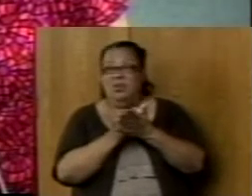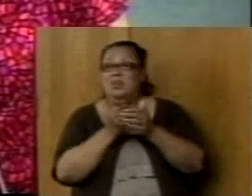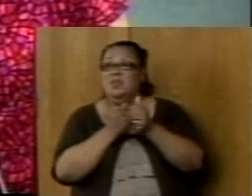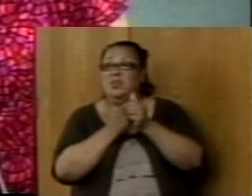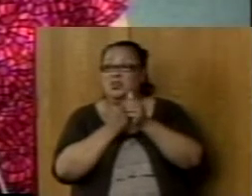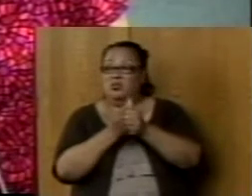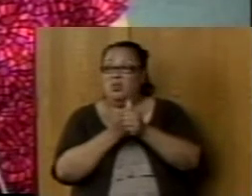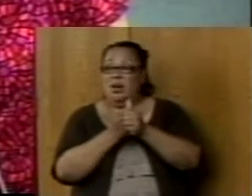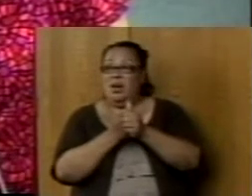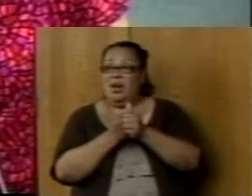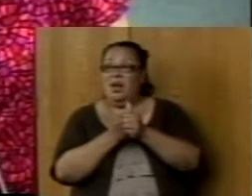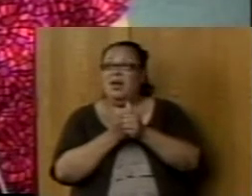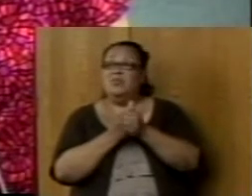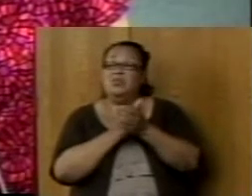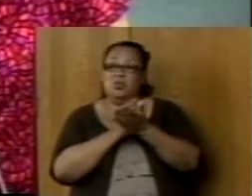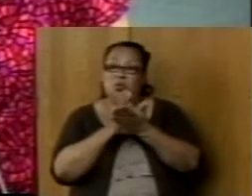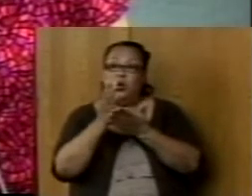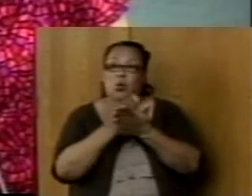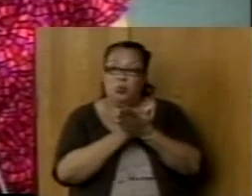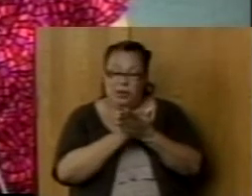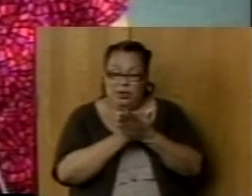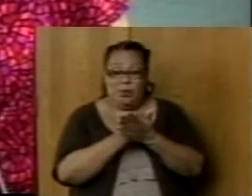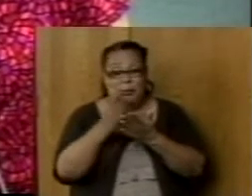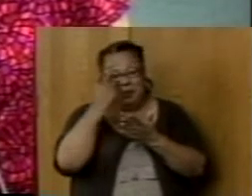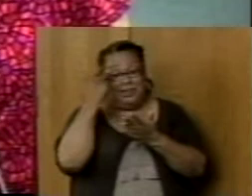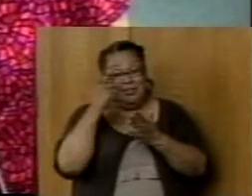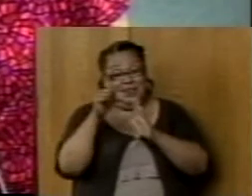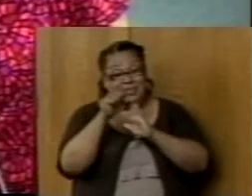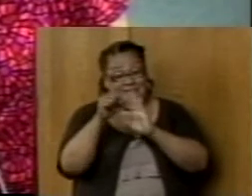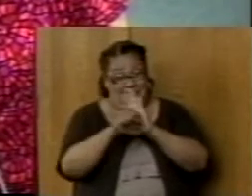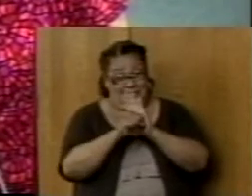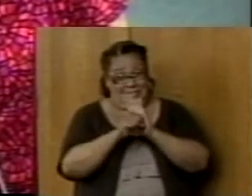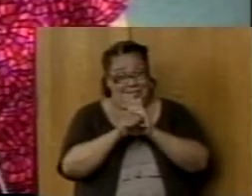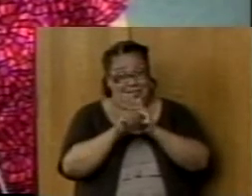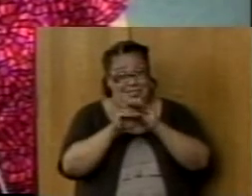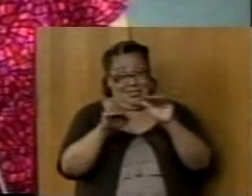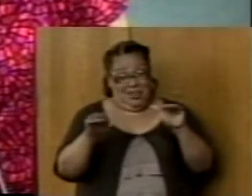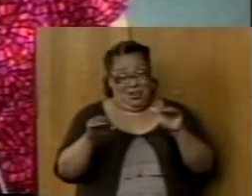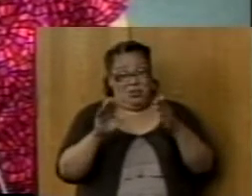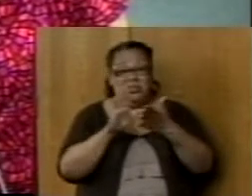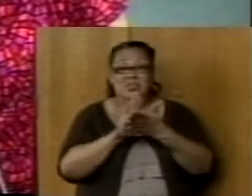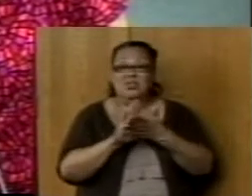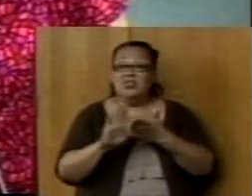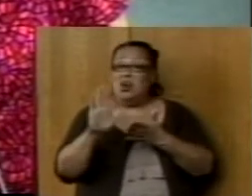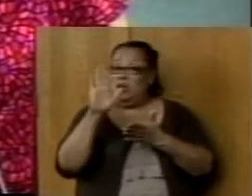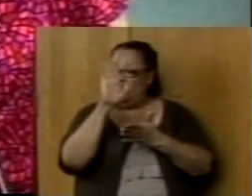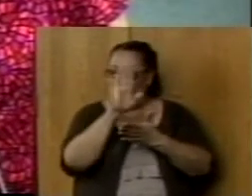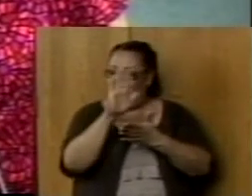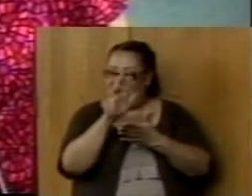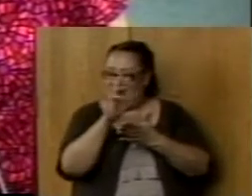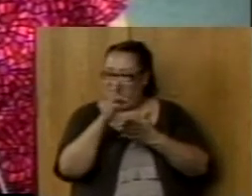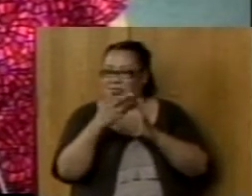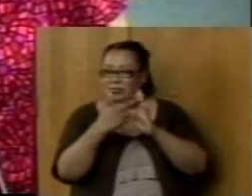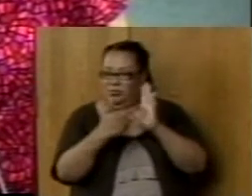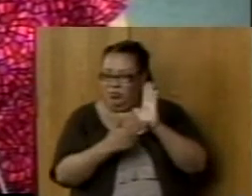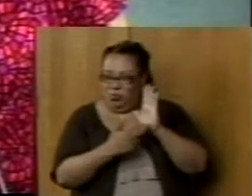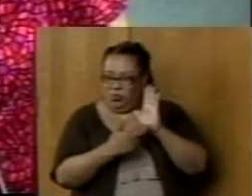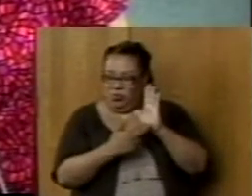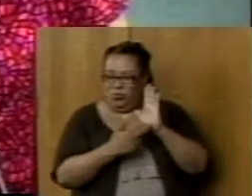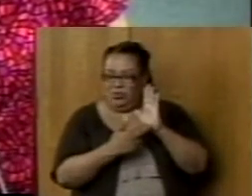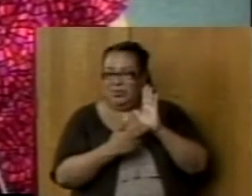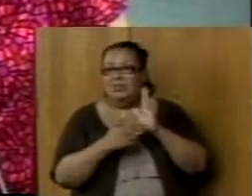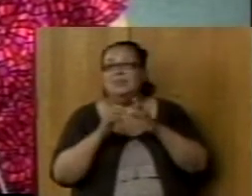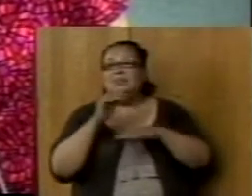the instruction because it has the state standards. It now has the college career readiness standards. It has the English